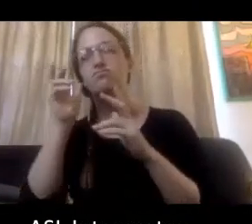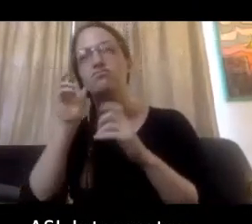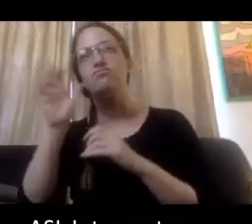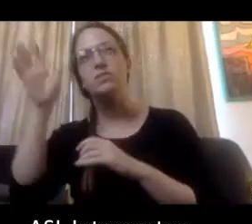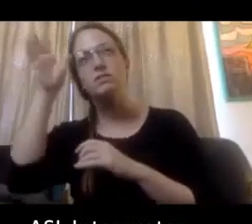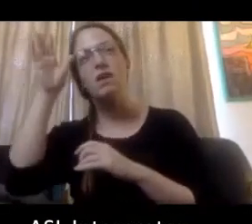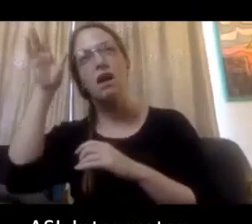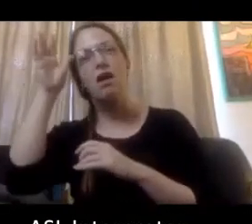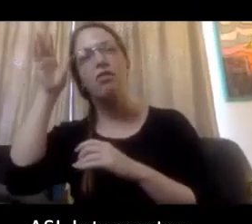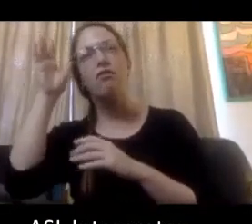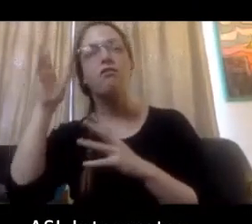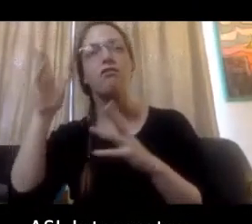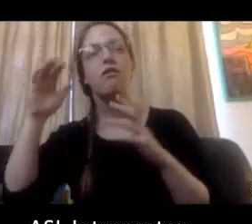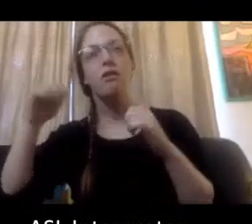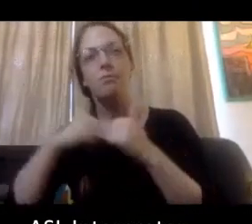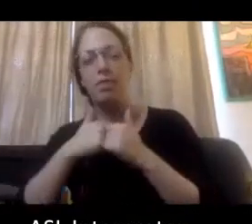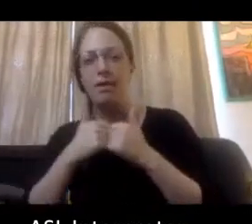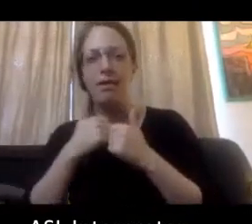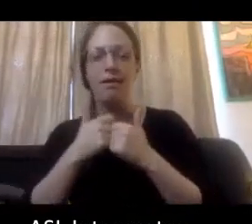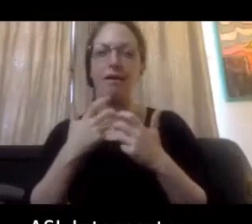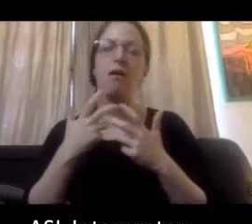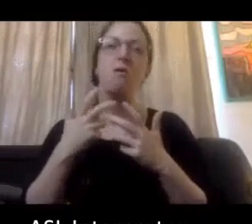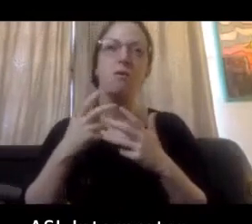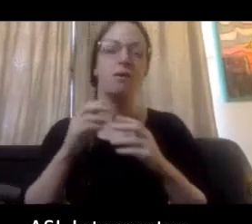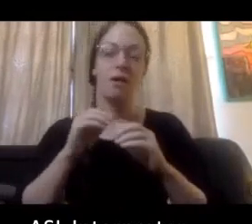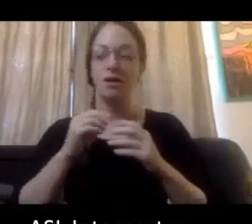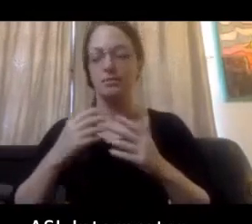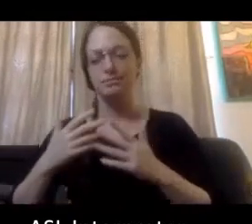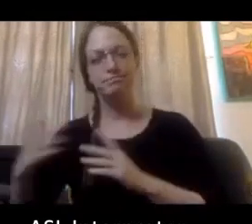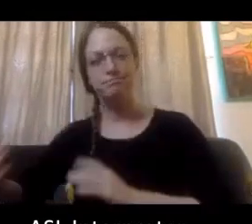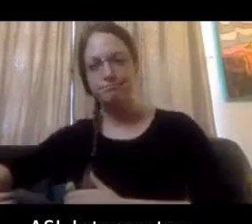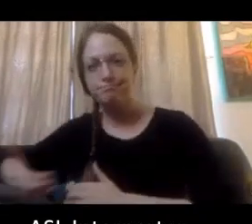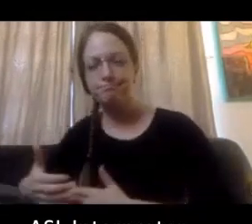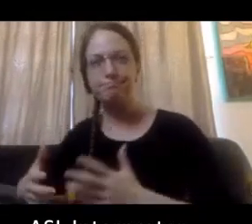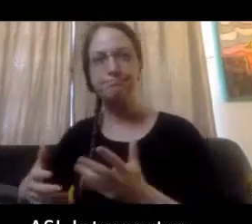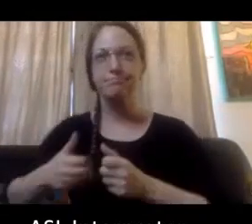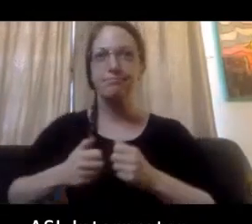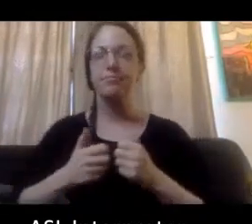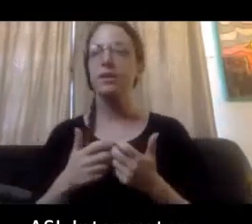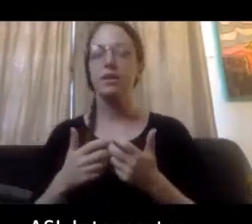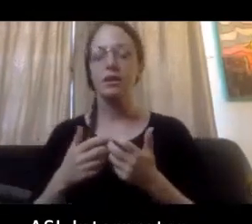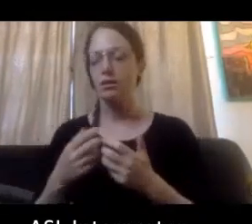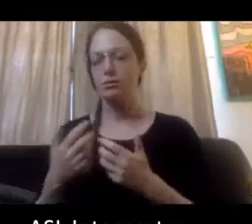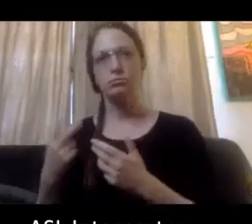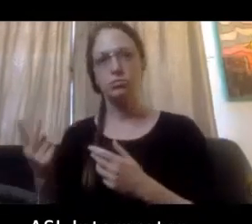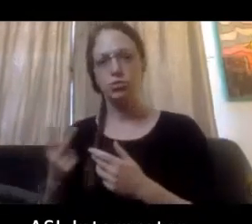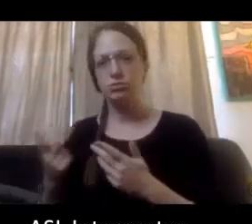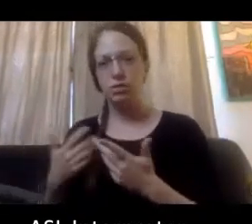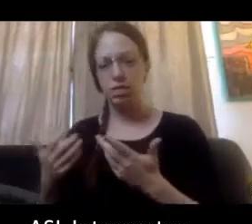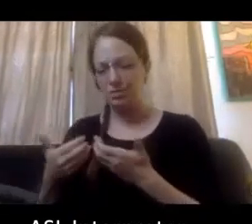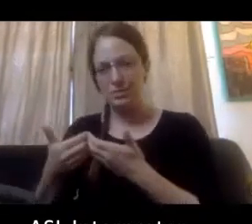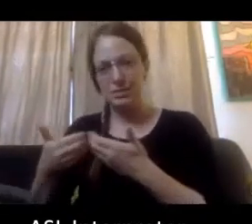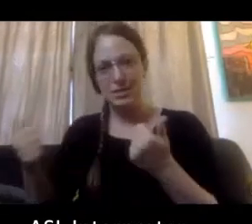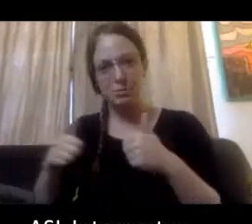of a bonding thing for them. Obviously, his dad couldn't play the sighted games he played, but